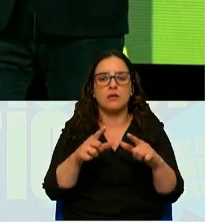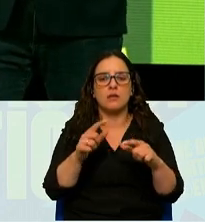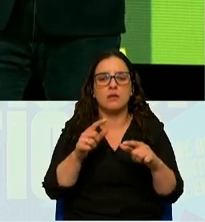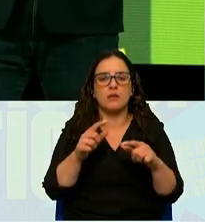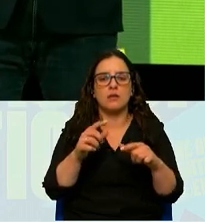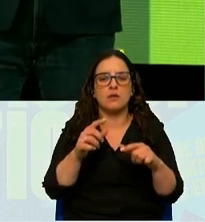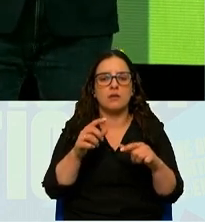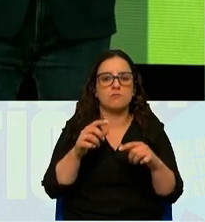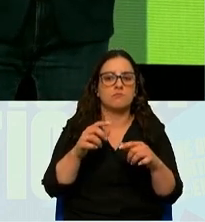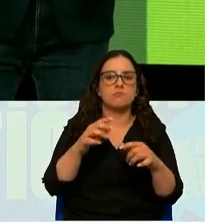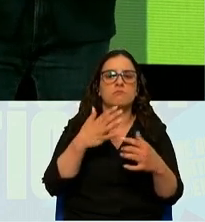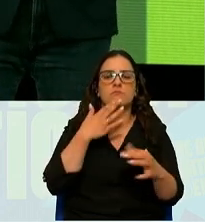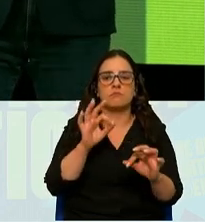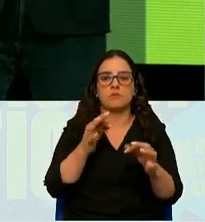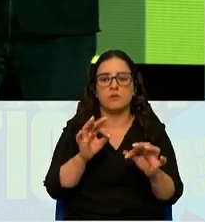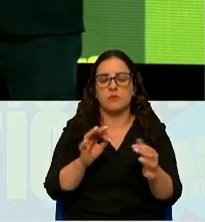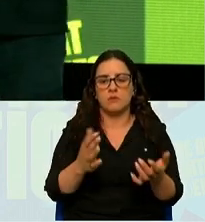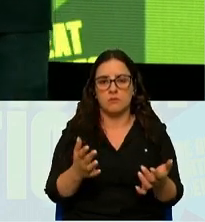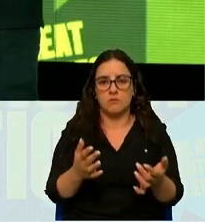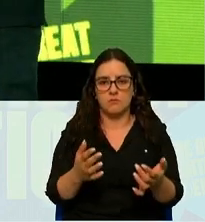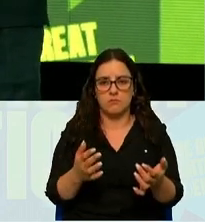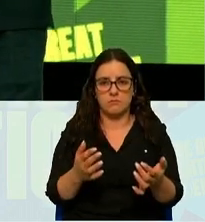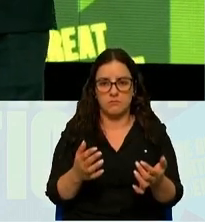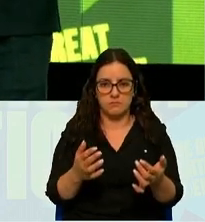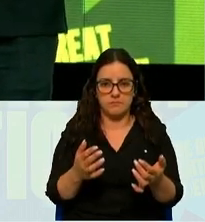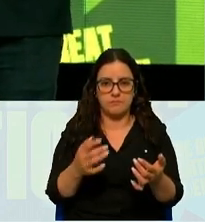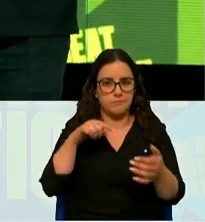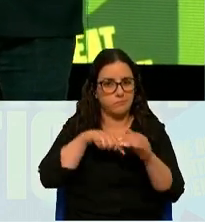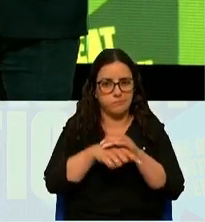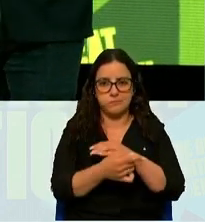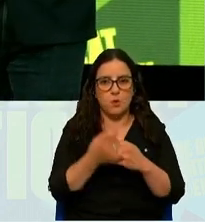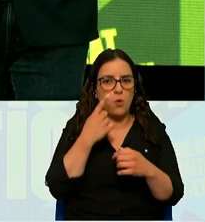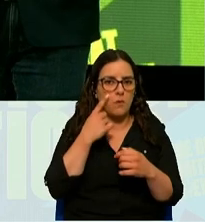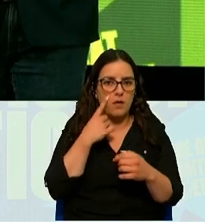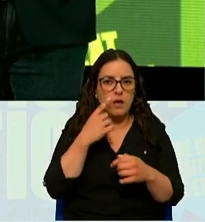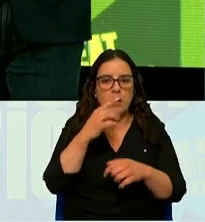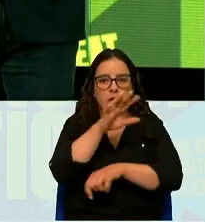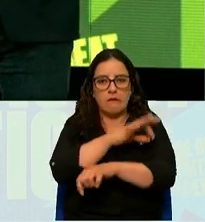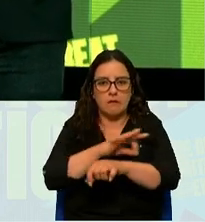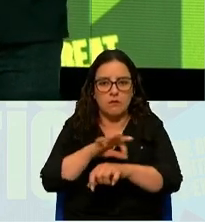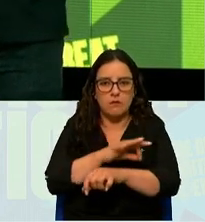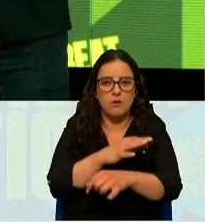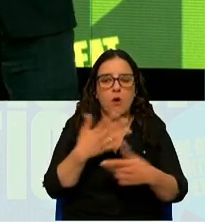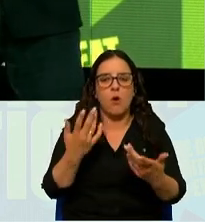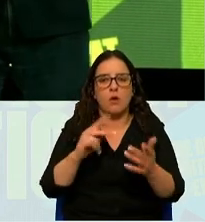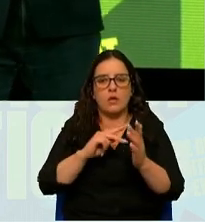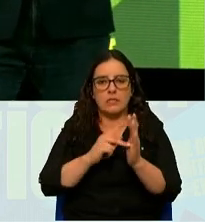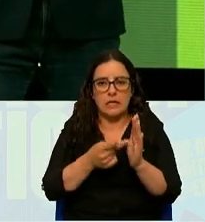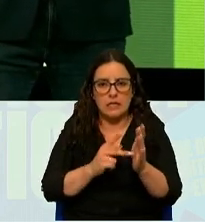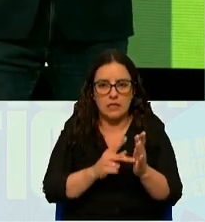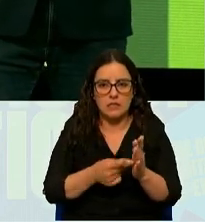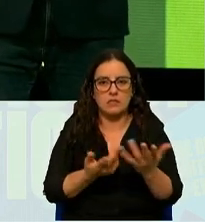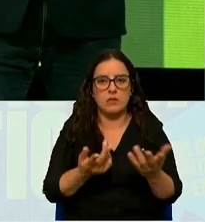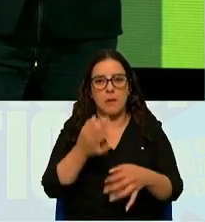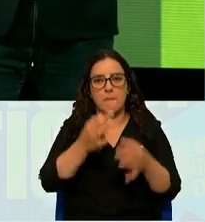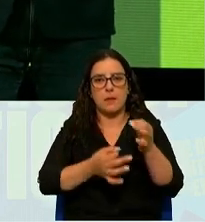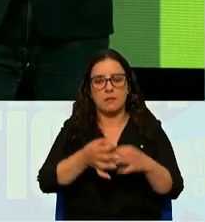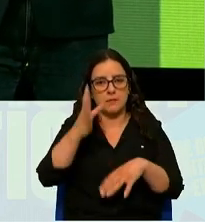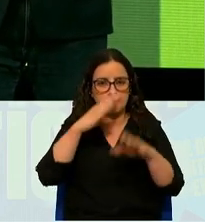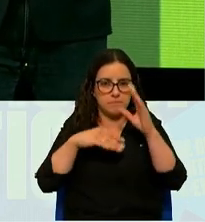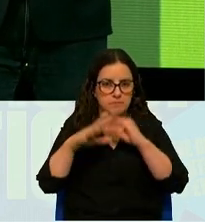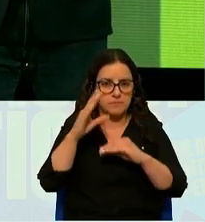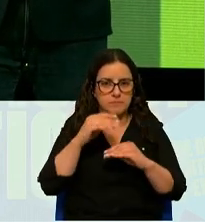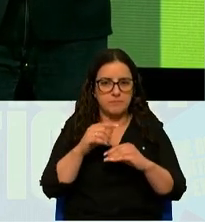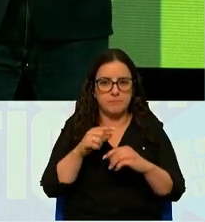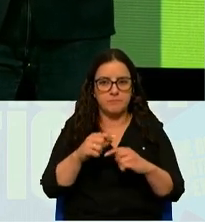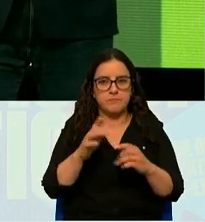models using, you know, deep knowledge of architectures or techniques on machine learning. You just use